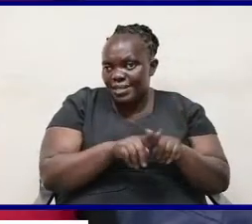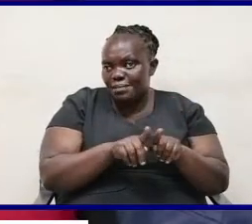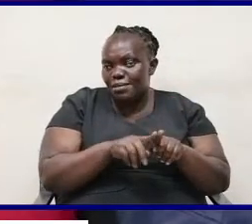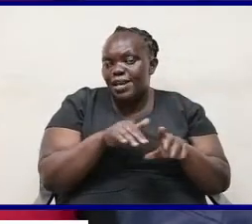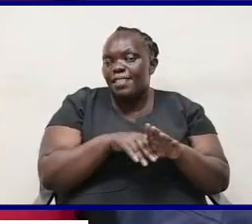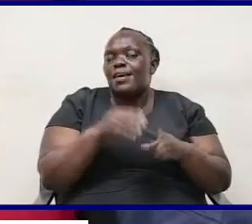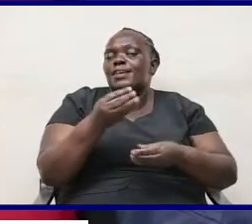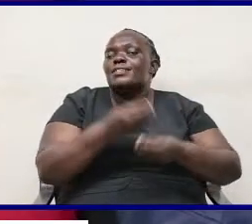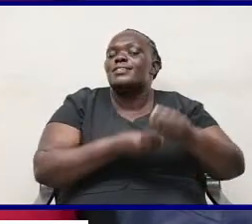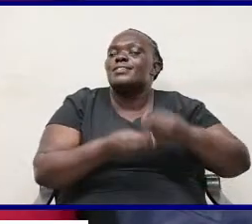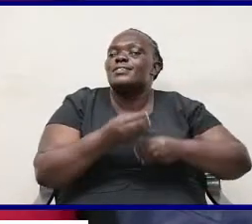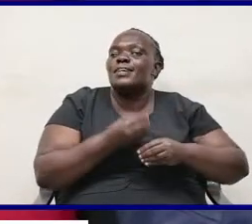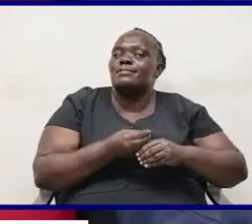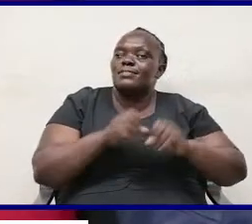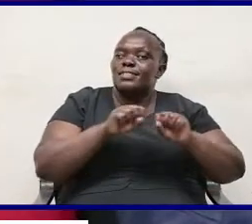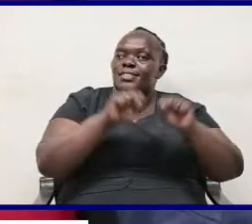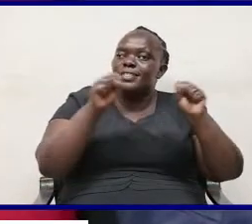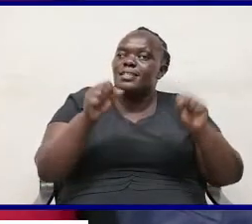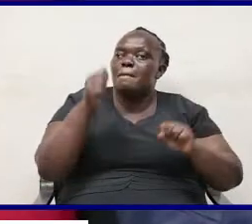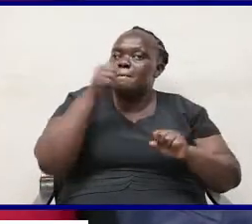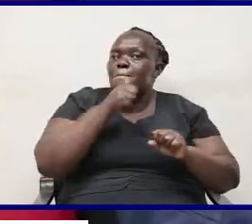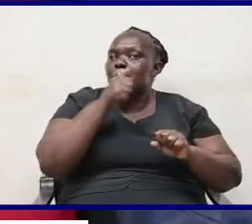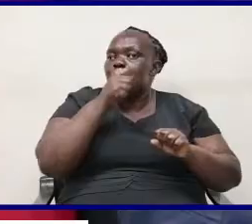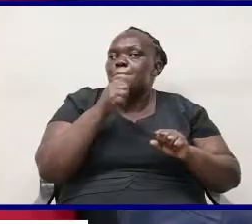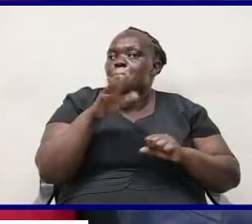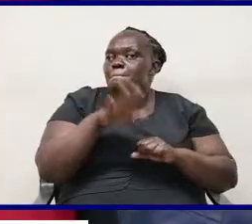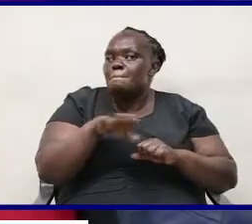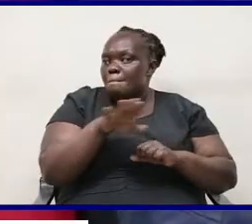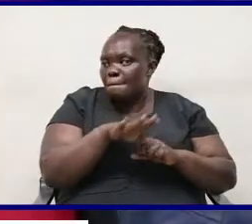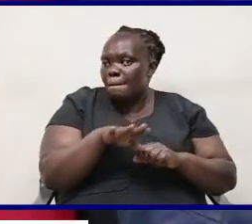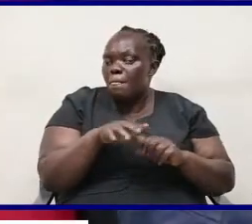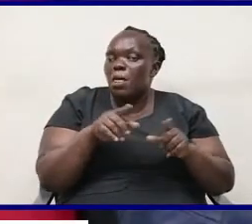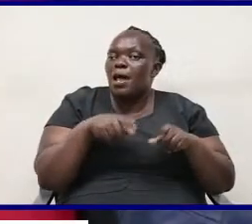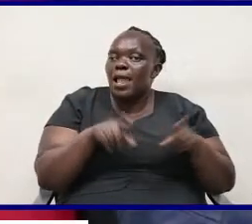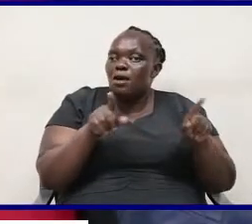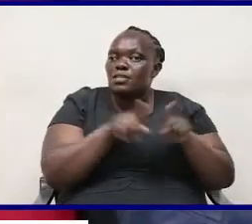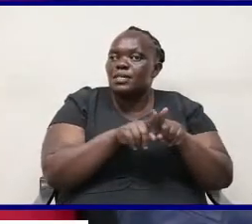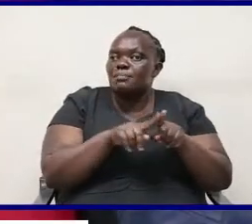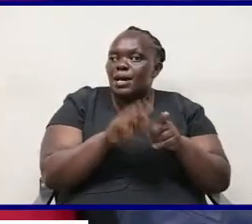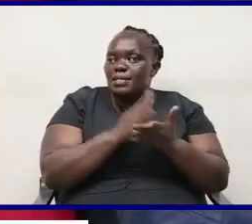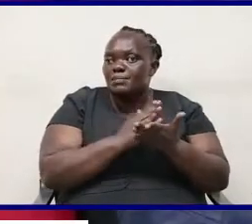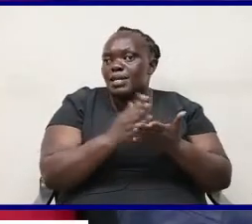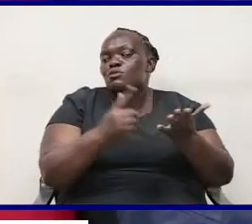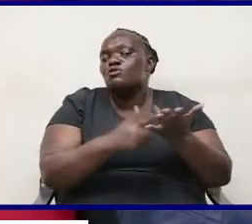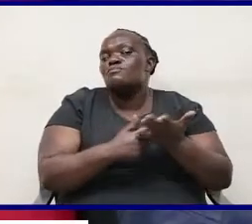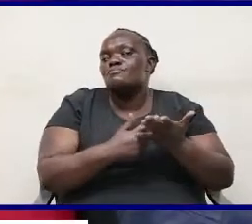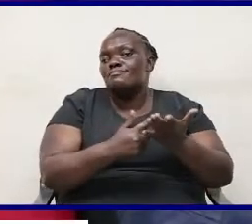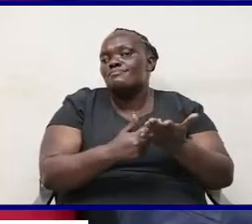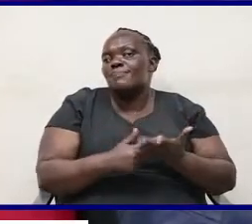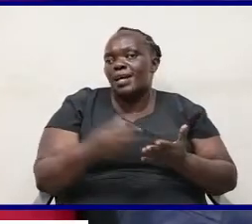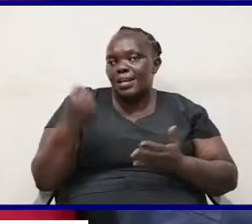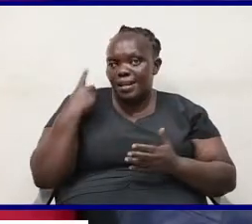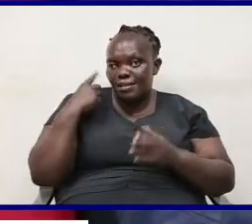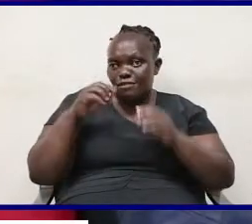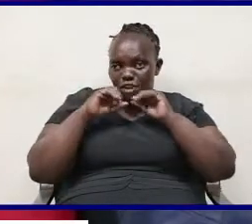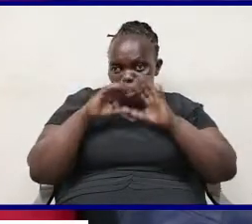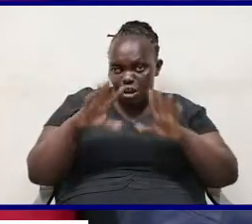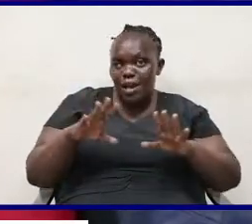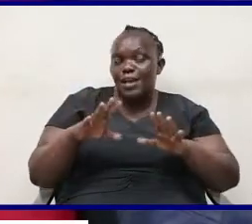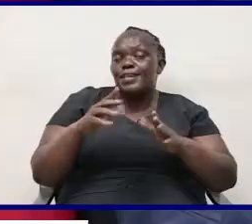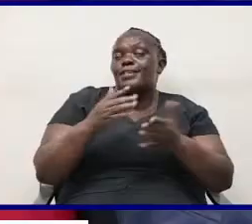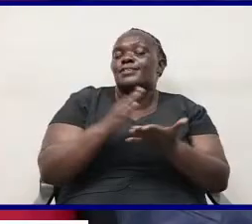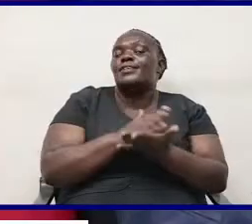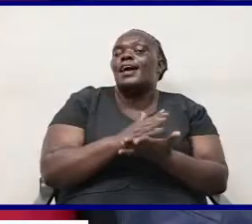the trade ecosystem, particularly the private sector players, to allow them a space for dialogue, for understanding, for information